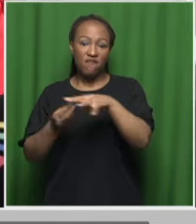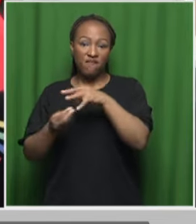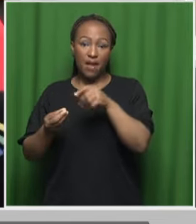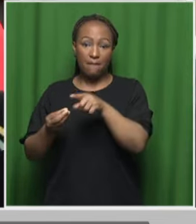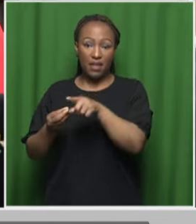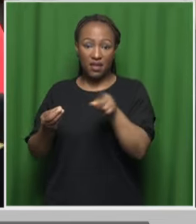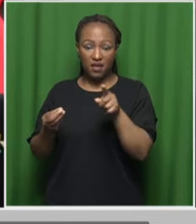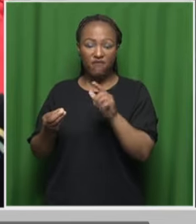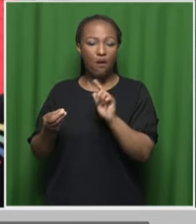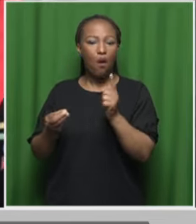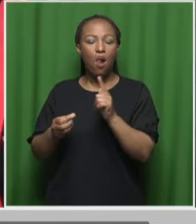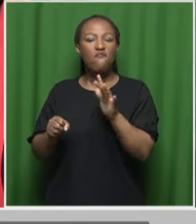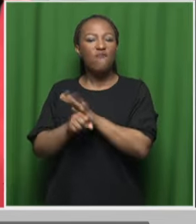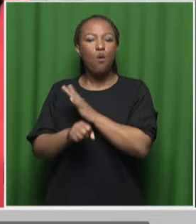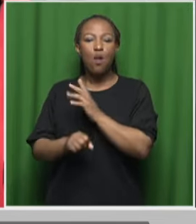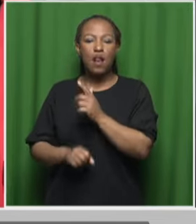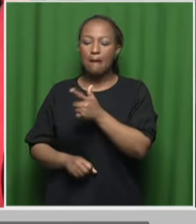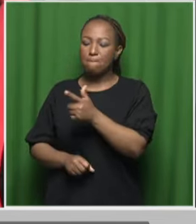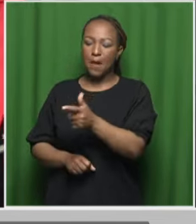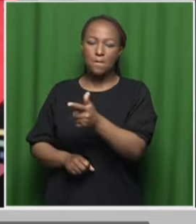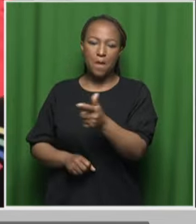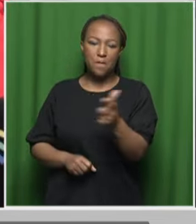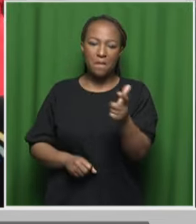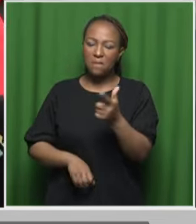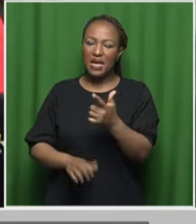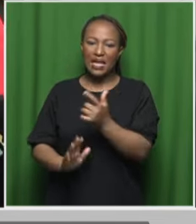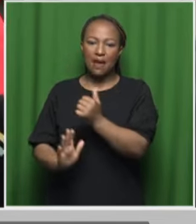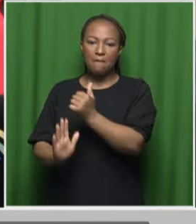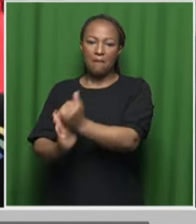have been totally wiped away.